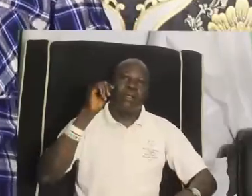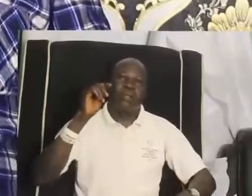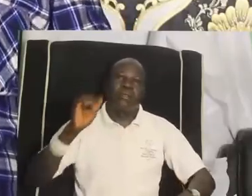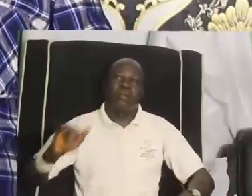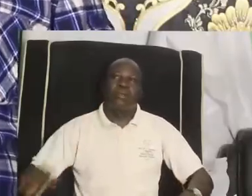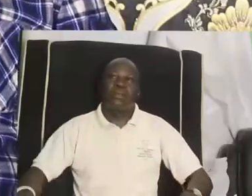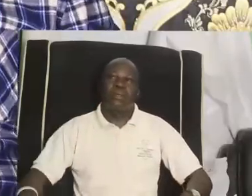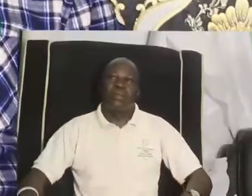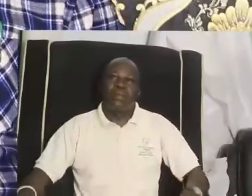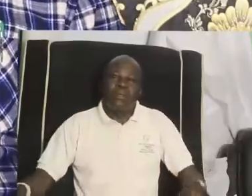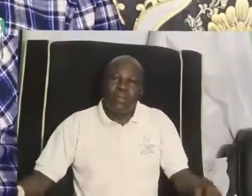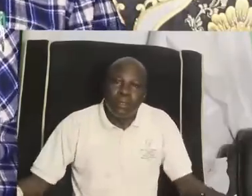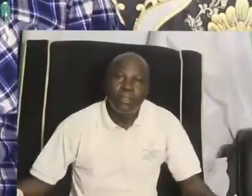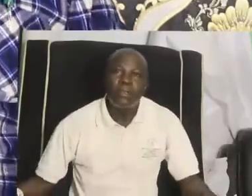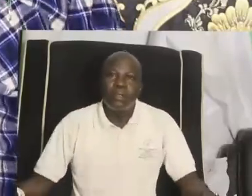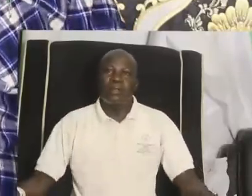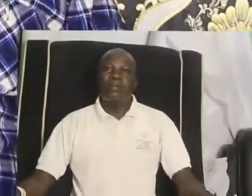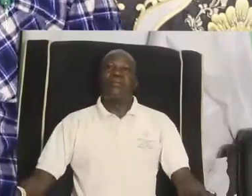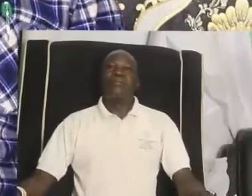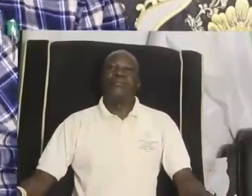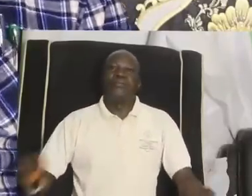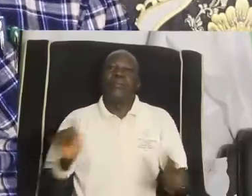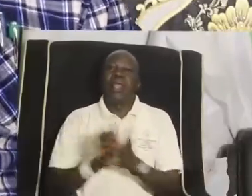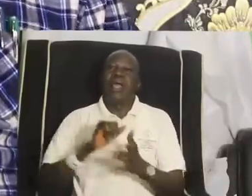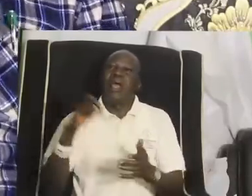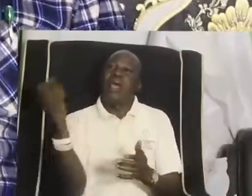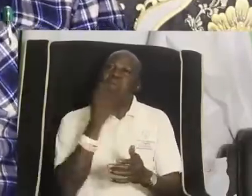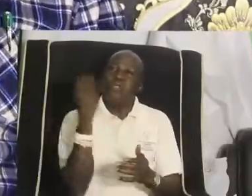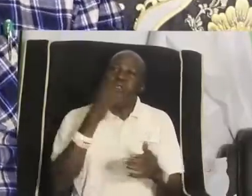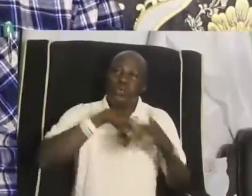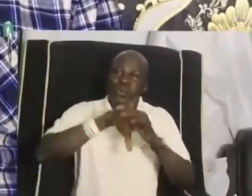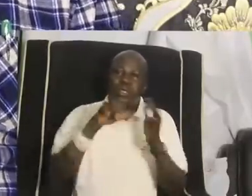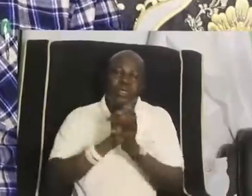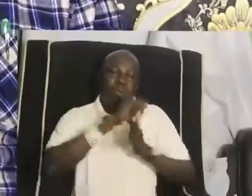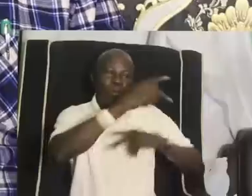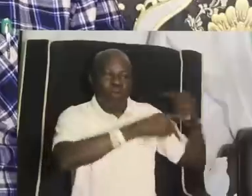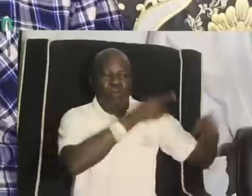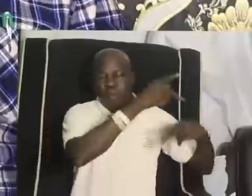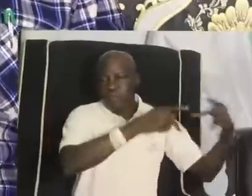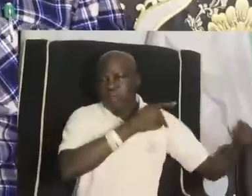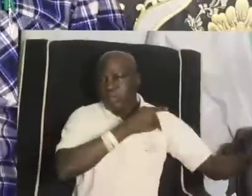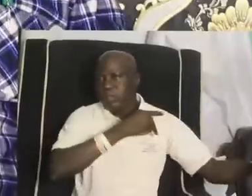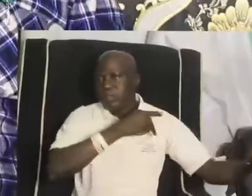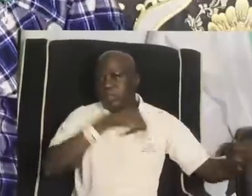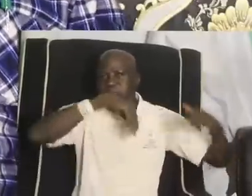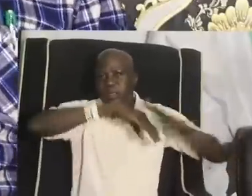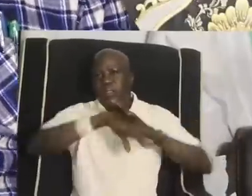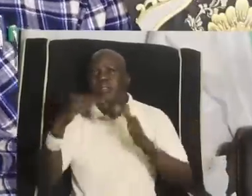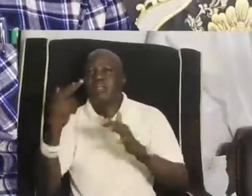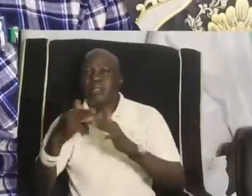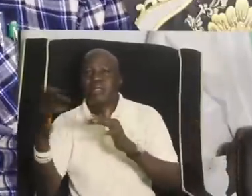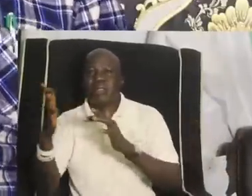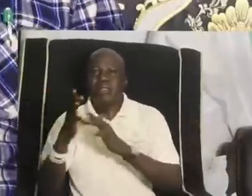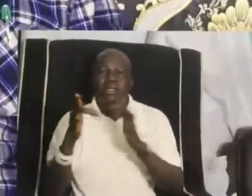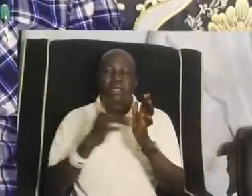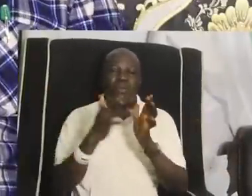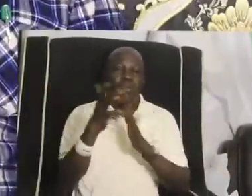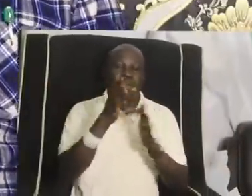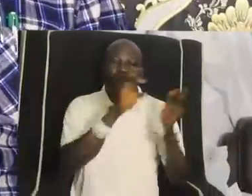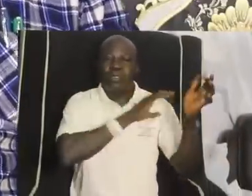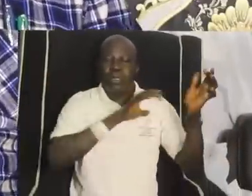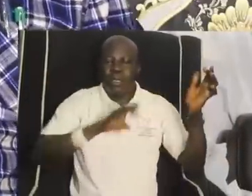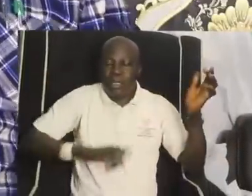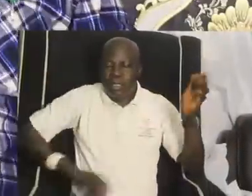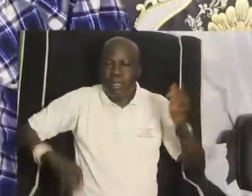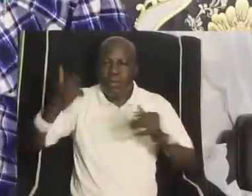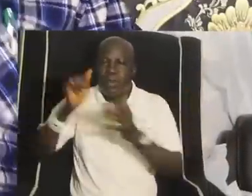emi leri kan mo so gege bi wole as a prophet ni oruko Jesu ti Nazareth in the name of